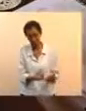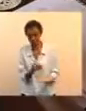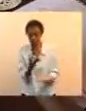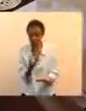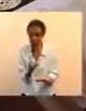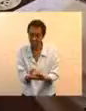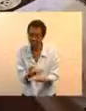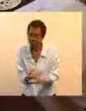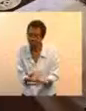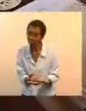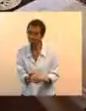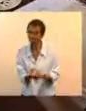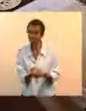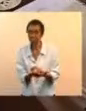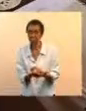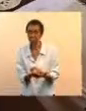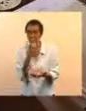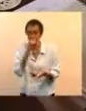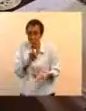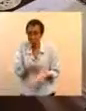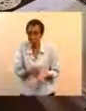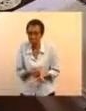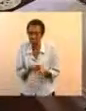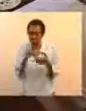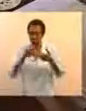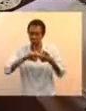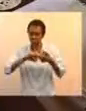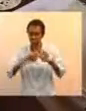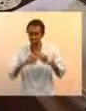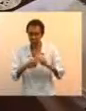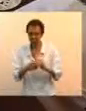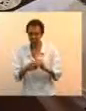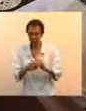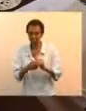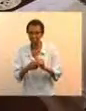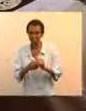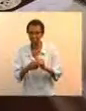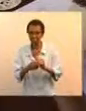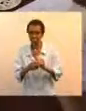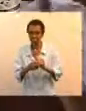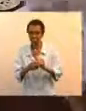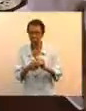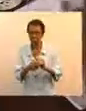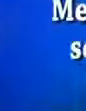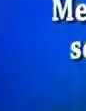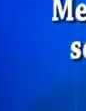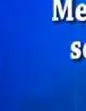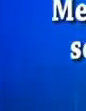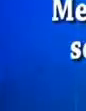and exhibits you believe will be important in resolving the issues between the parties.